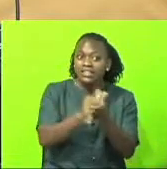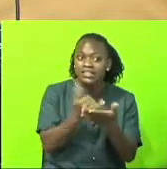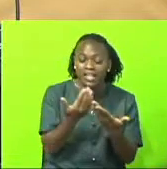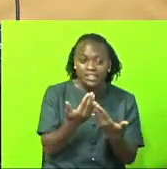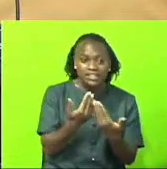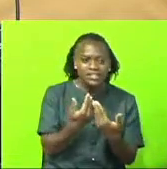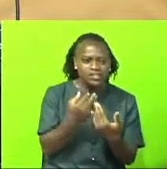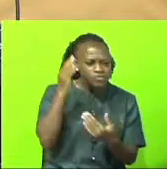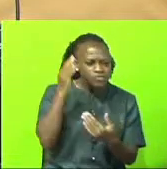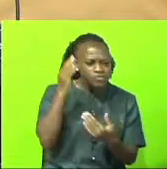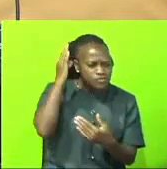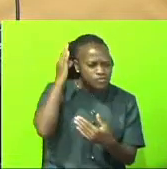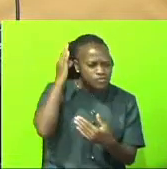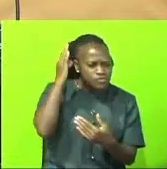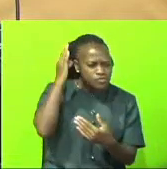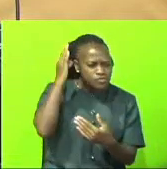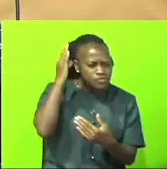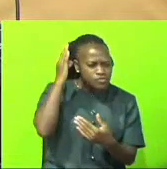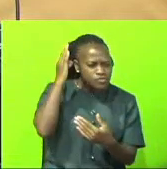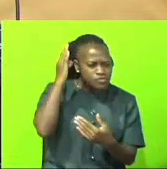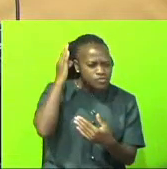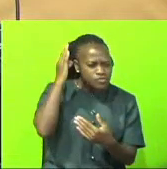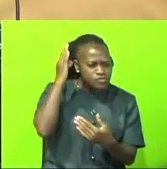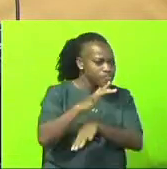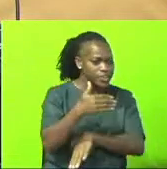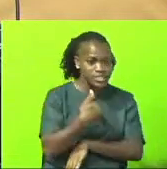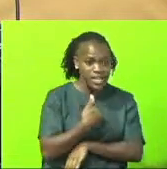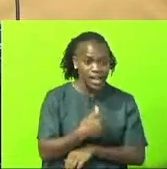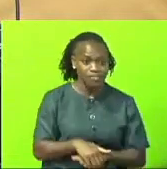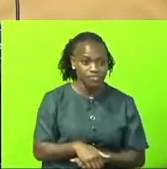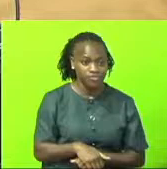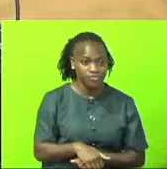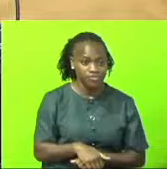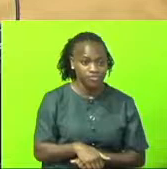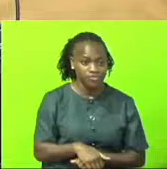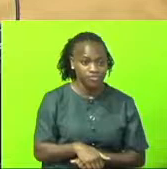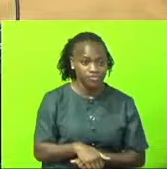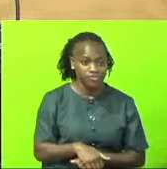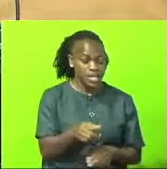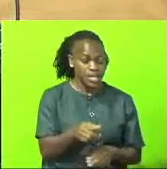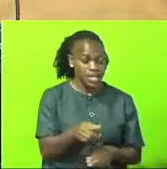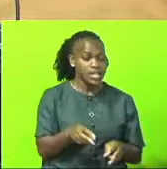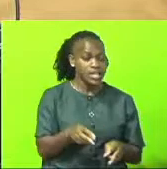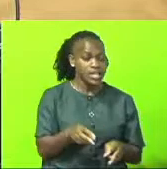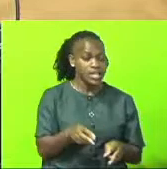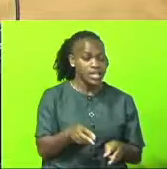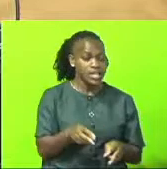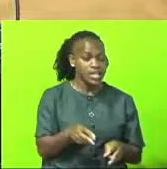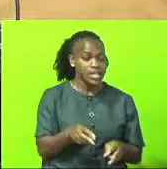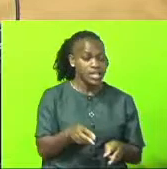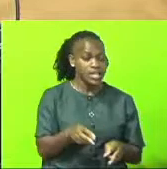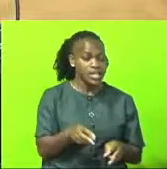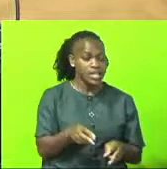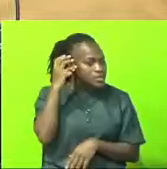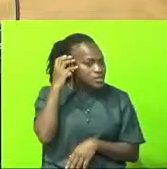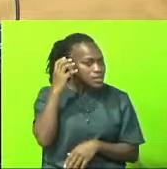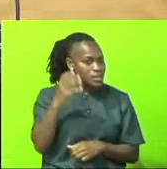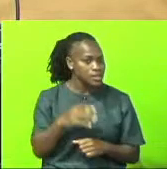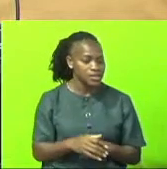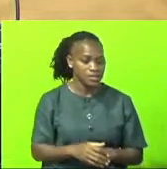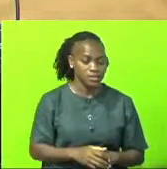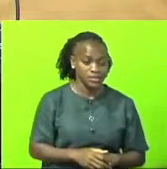consequences. In any event, a man must be heard. The rule, all the ultram partem